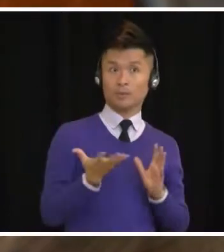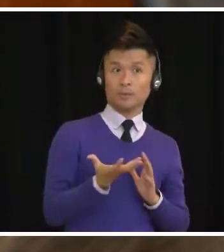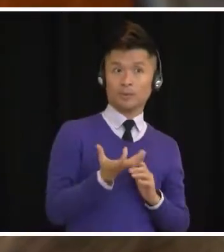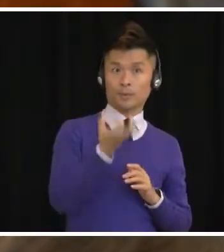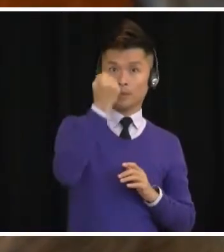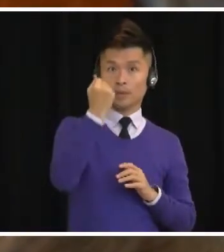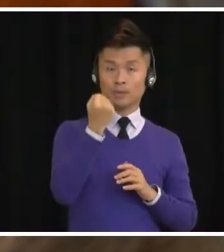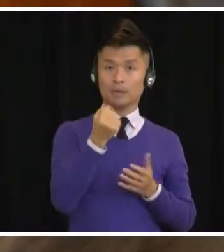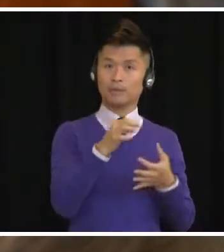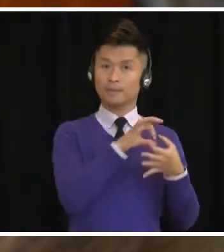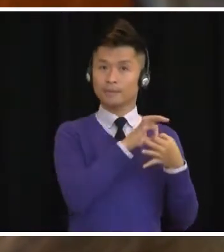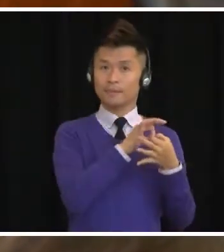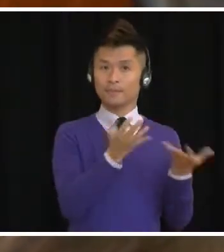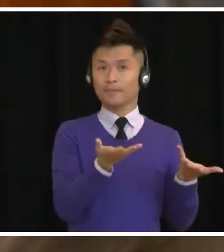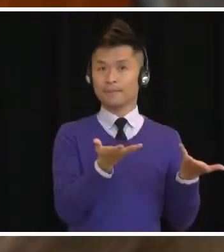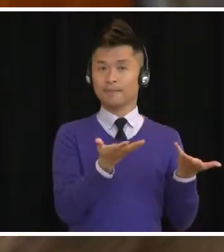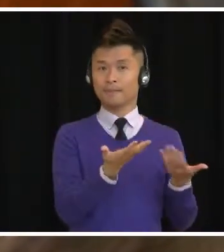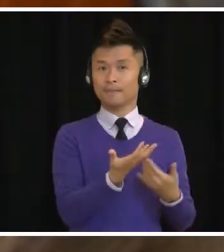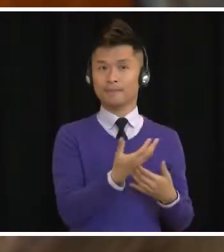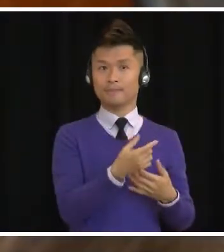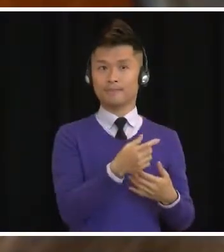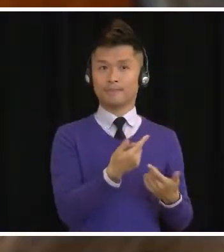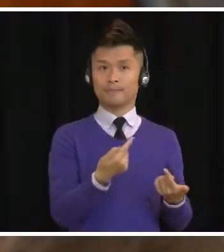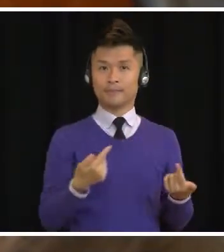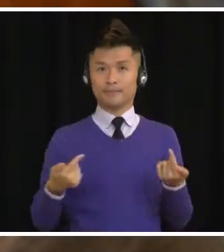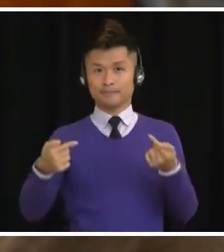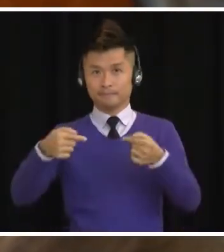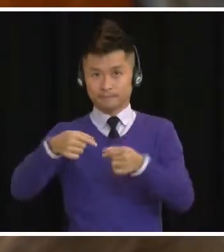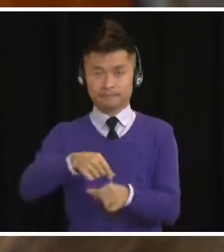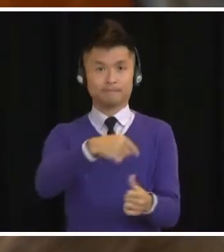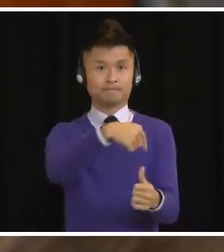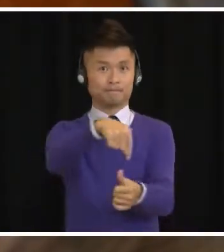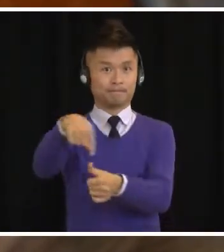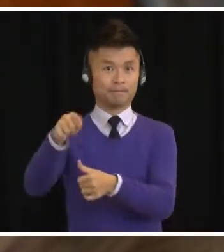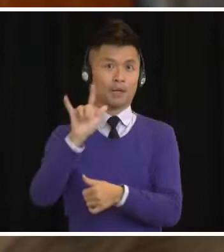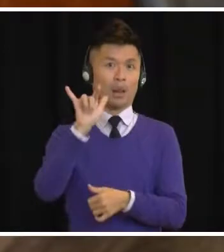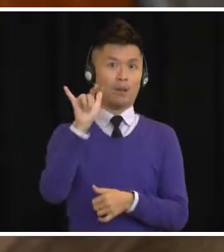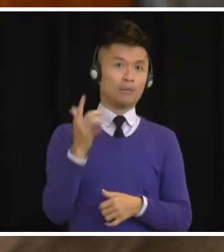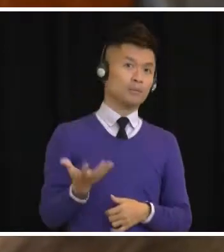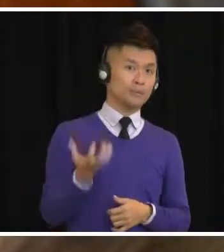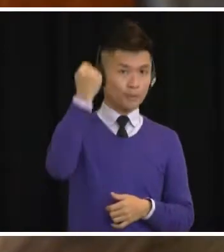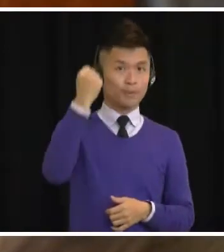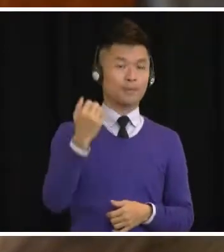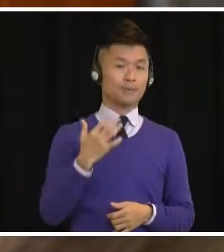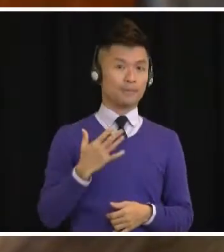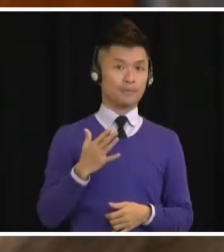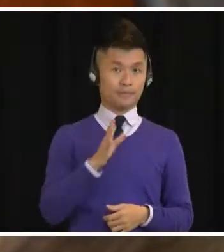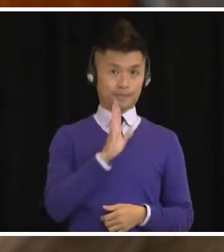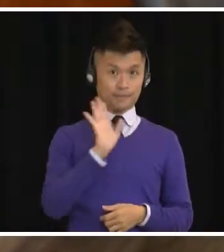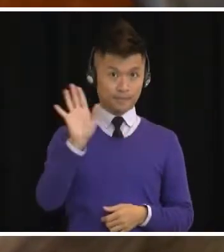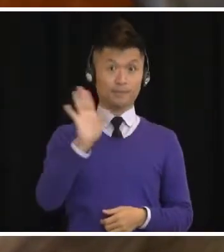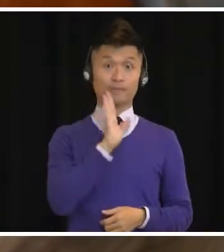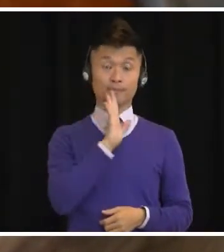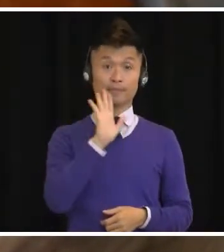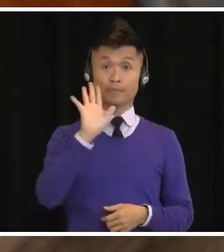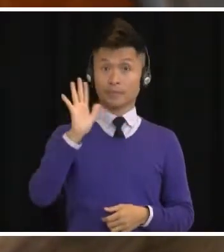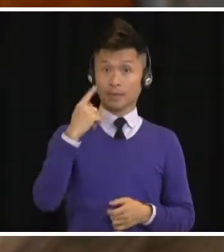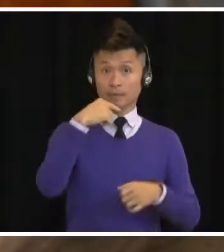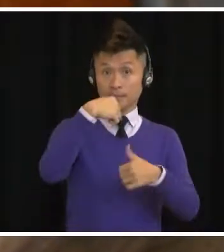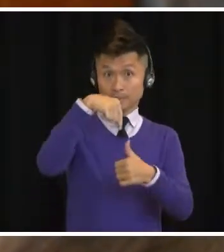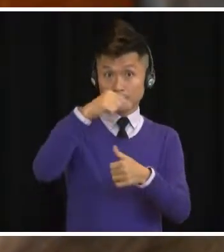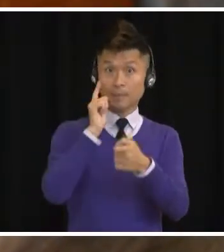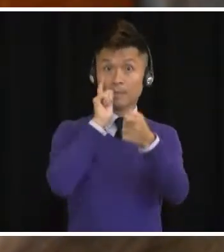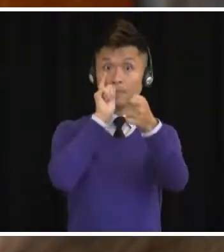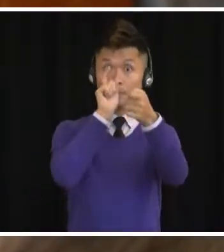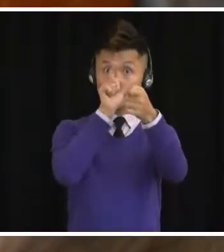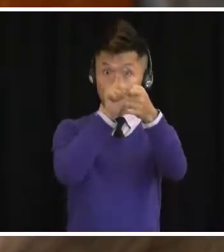They can decide whether or not they will also teach about children's rights. It's the rights of the teachers to